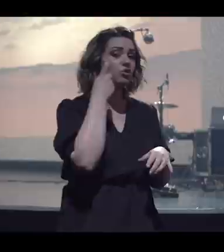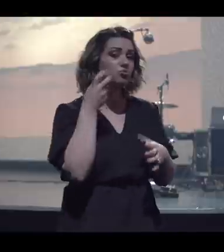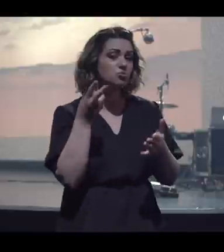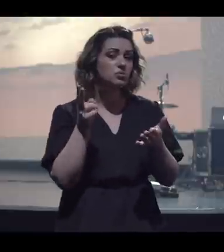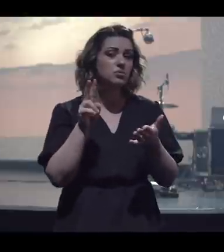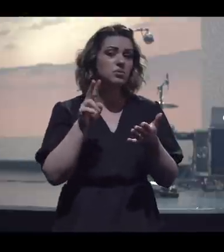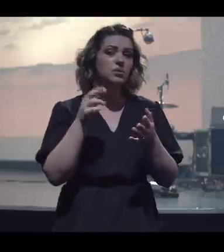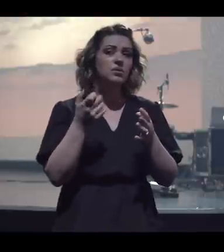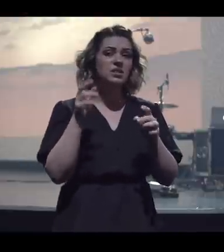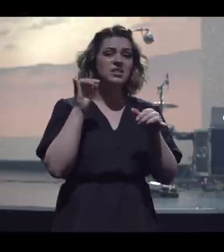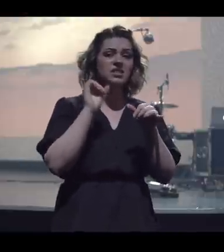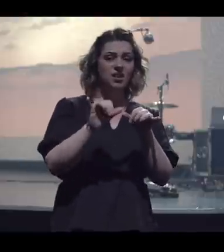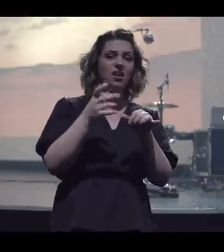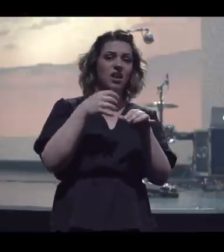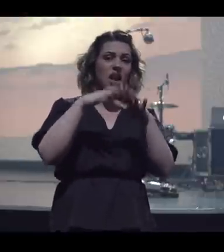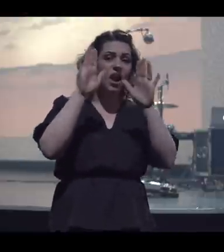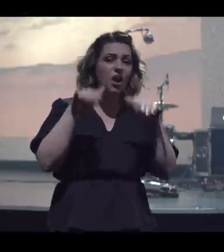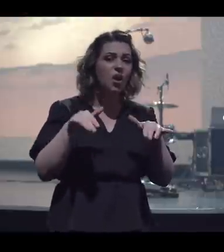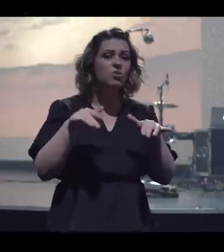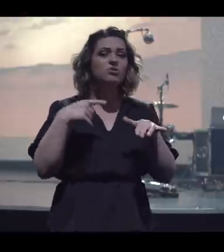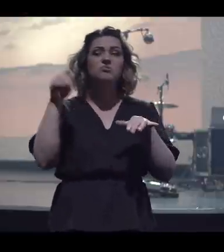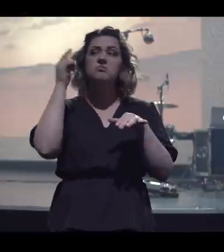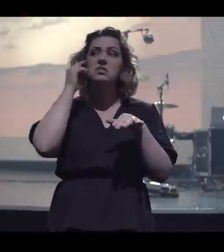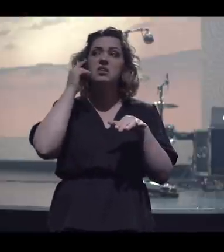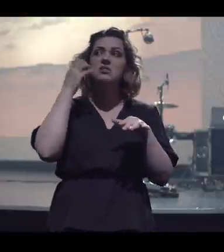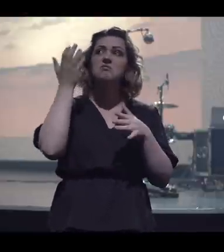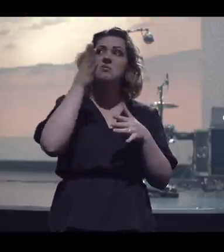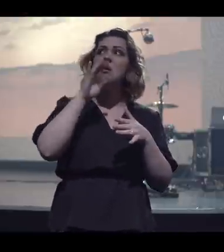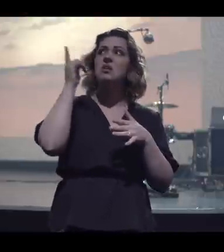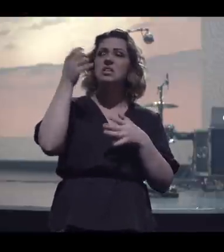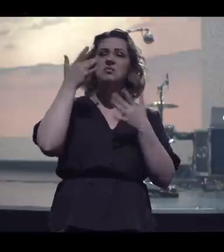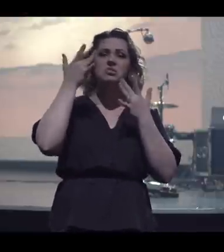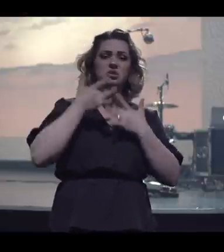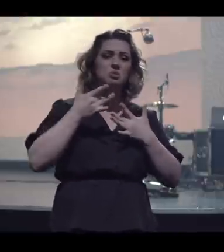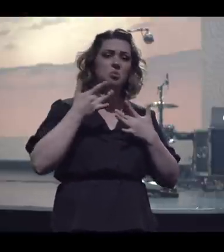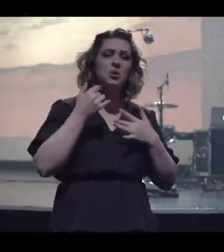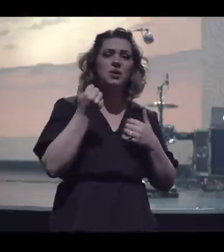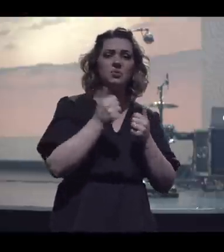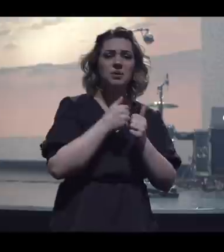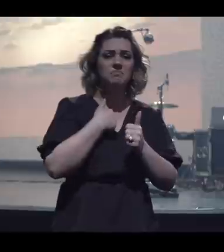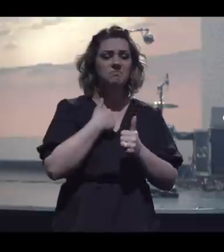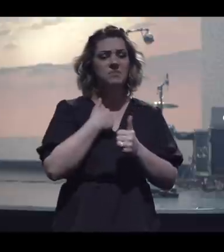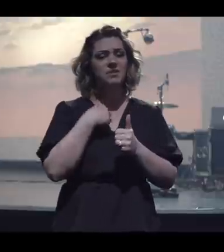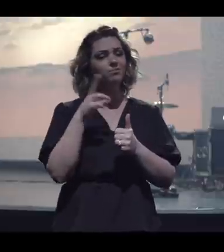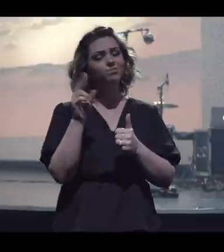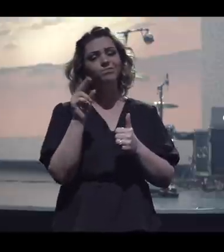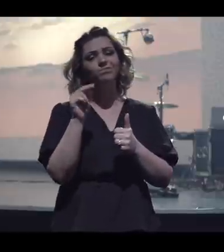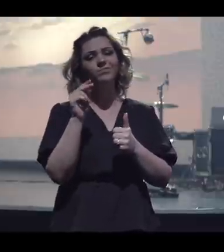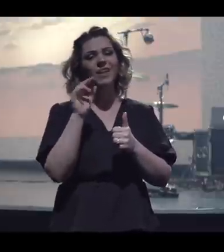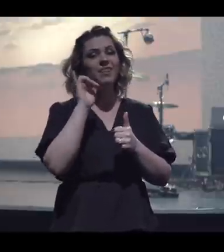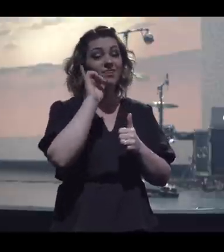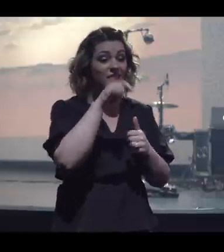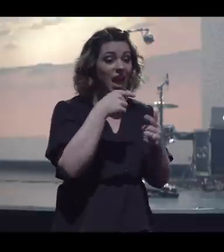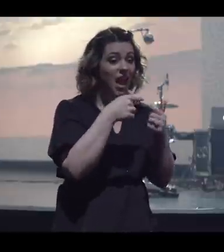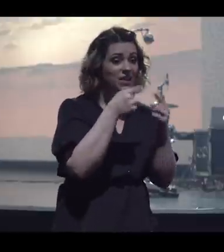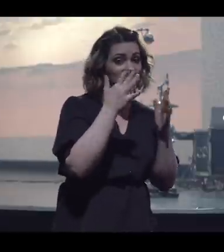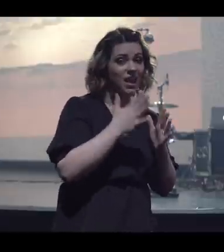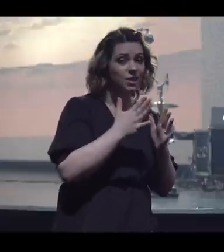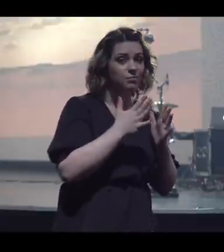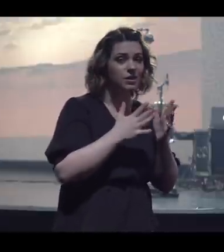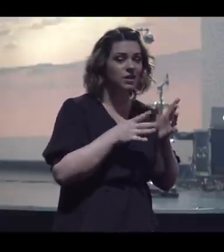be so disappointed in me. No. That's the enemy whispering in your ear that you should feel